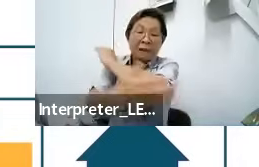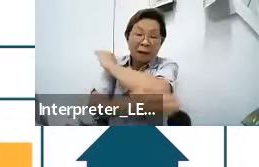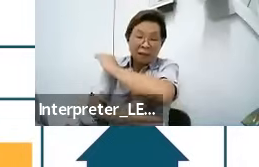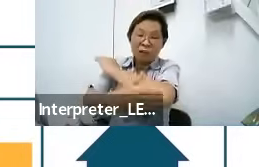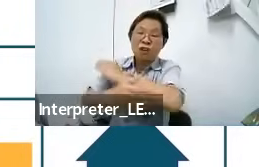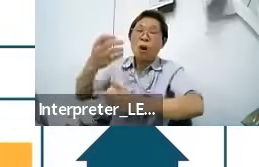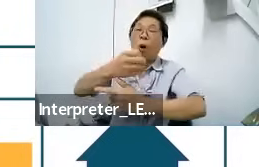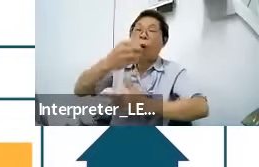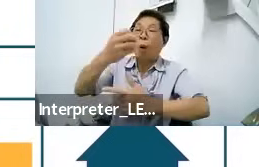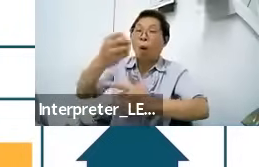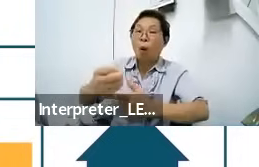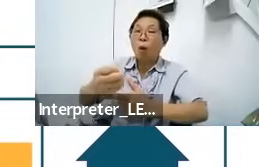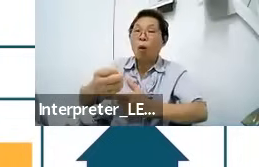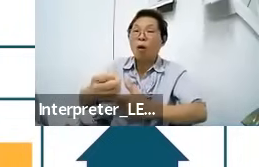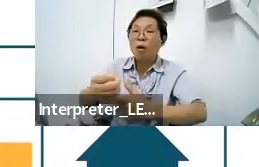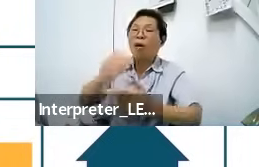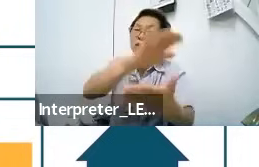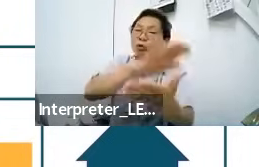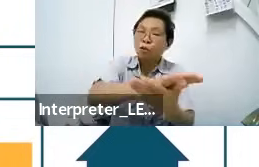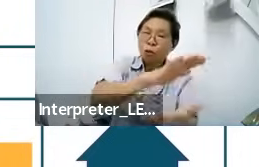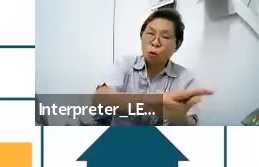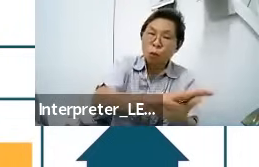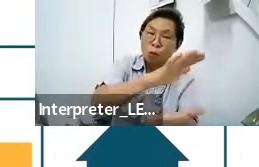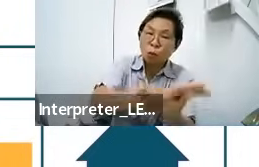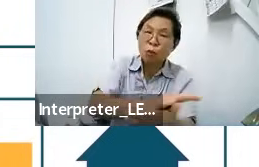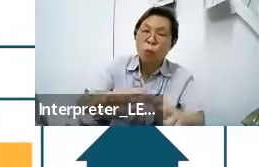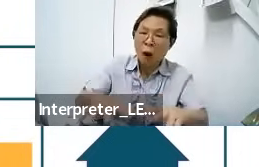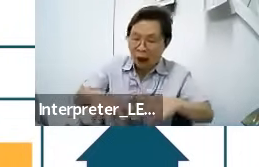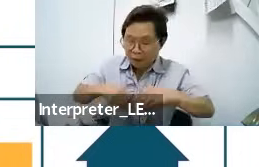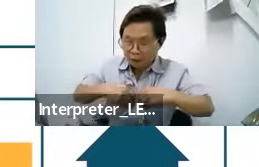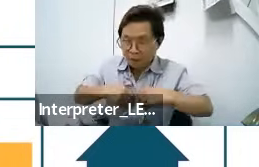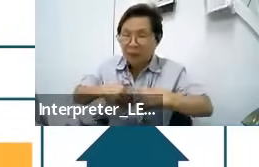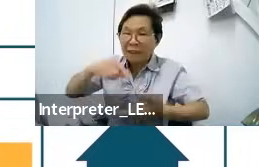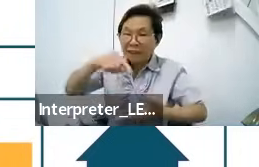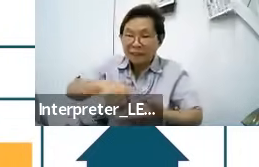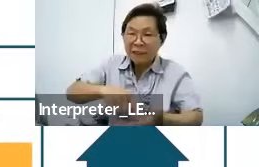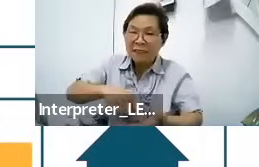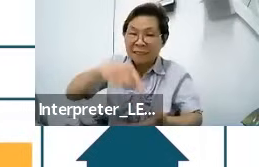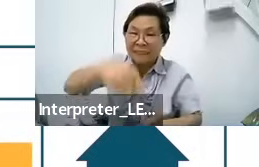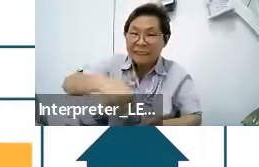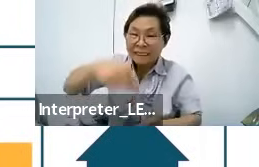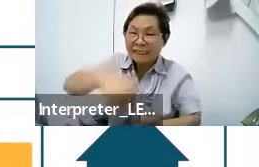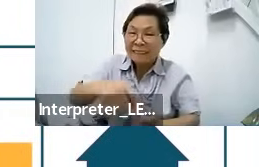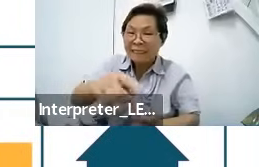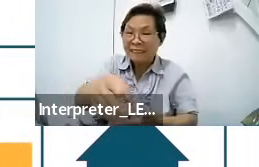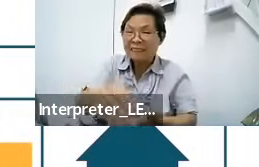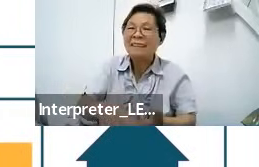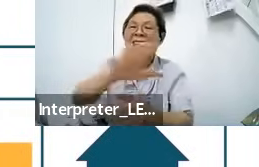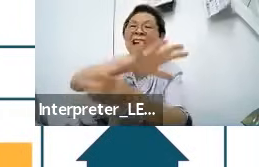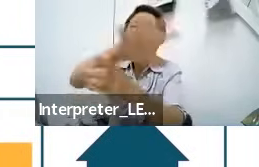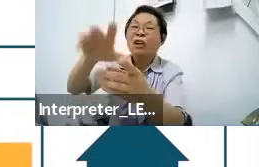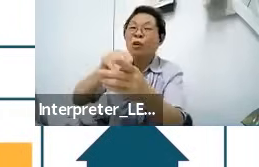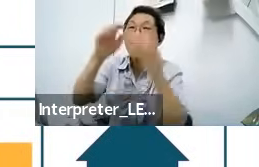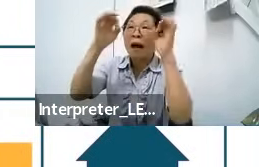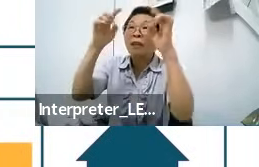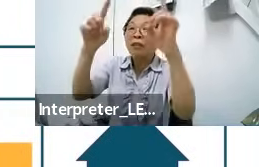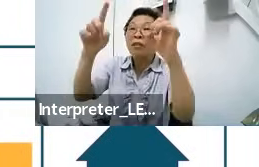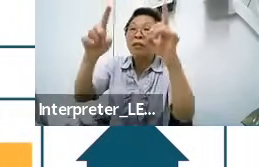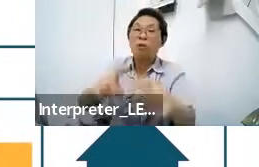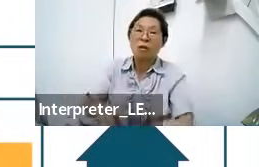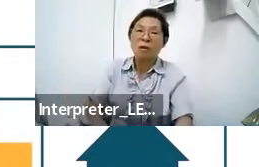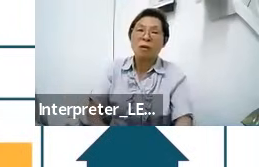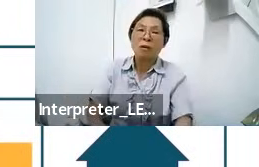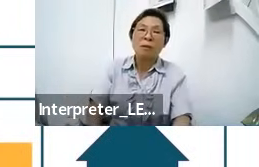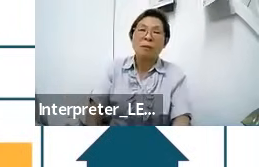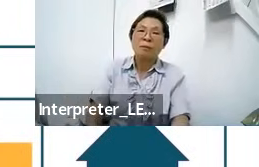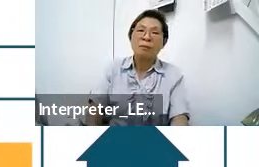or even school district to adopt this framework, Disability Inclusive Education Framework, again credited